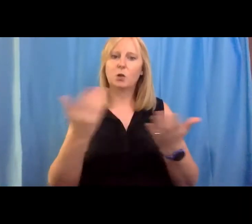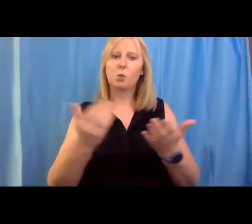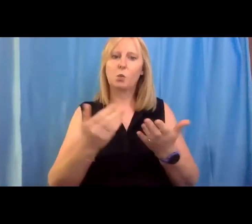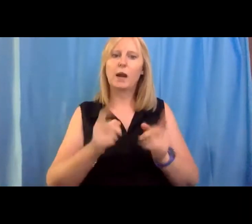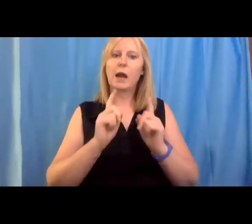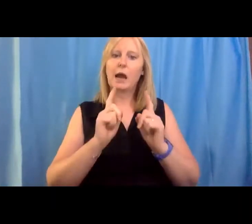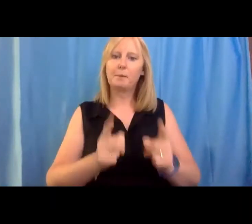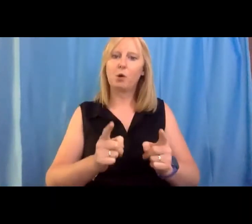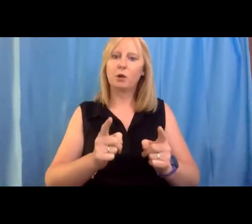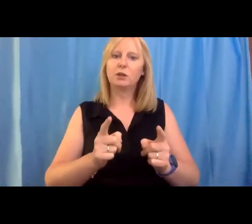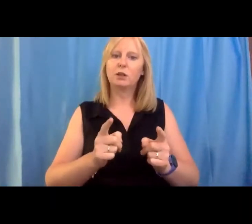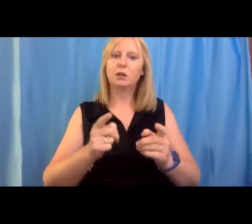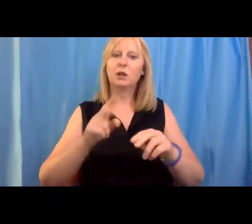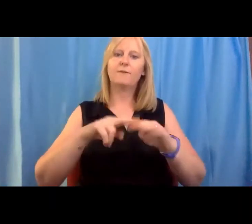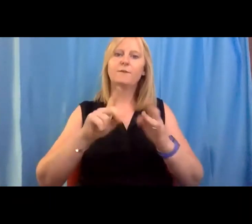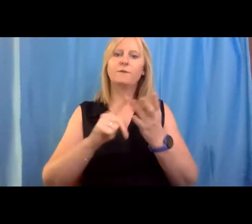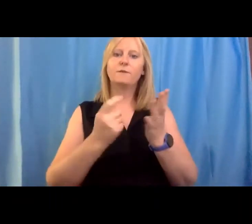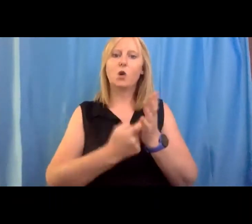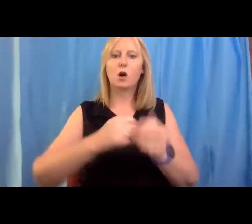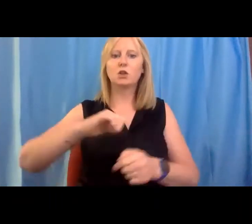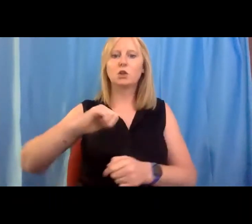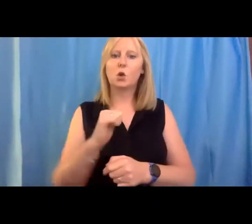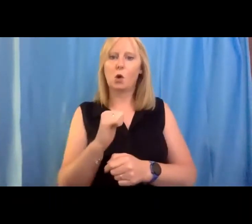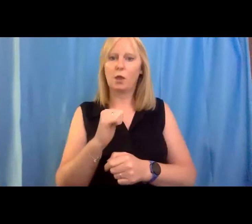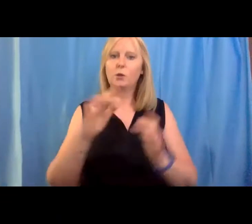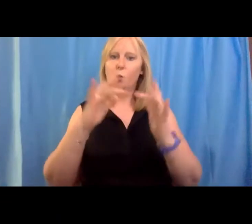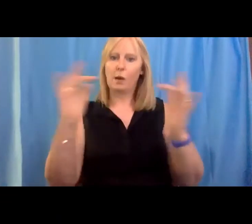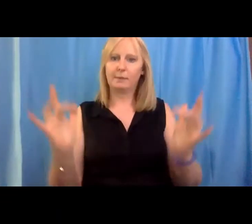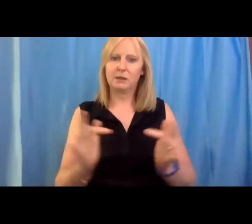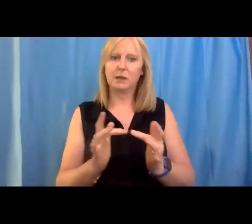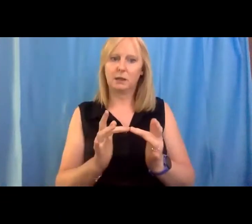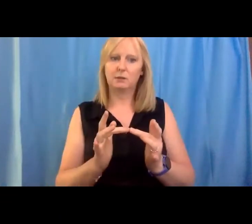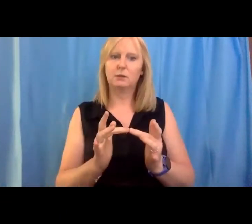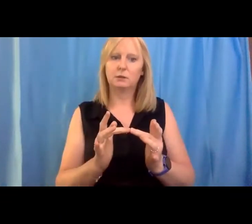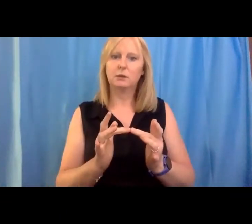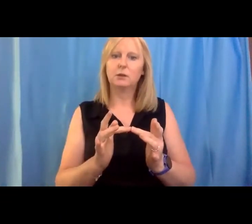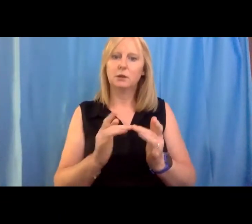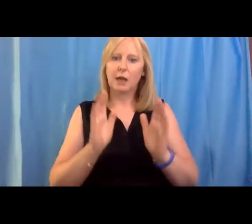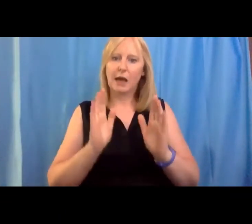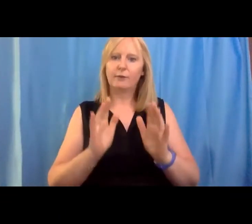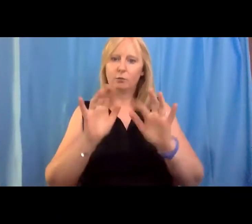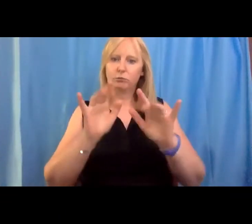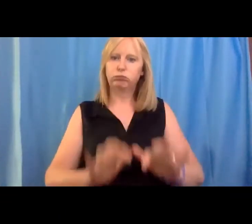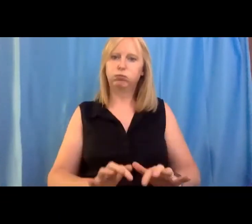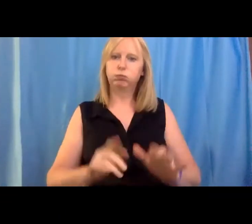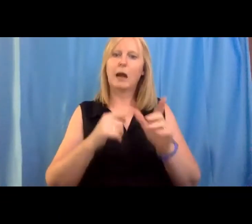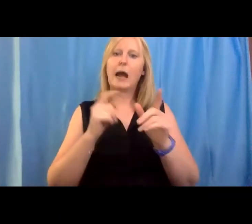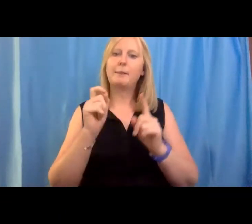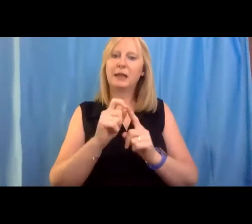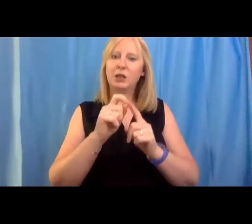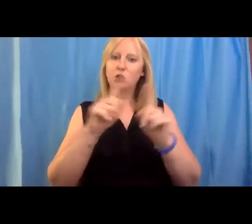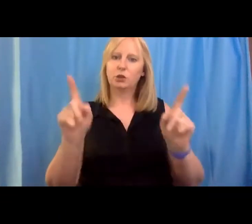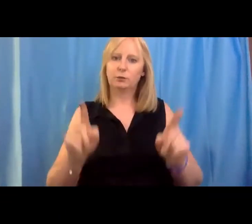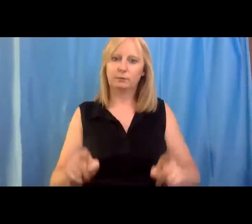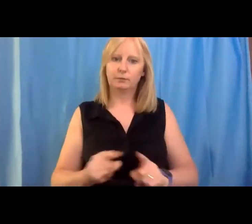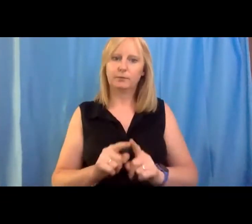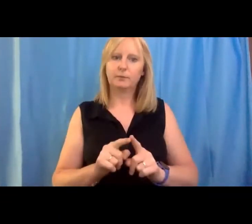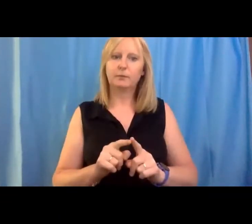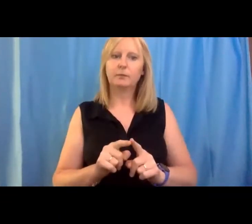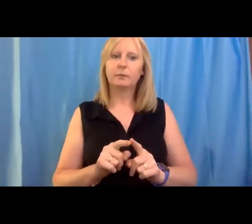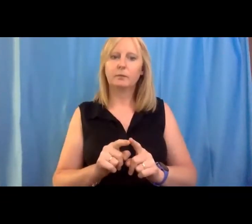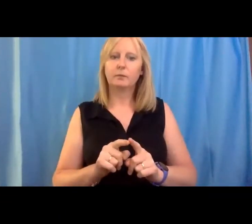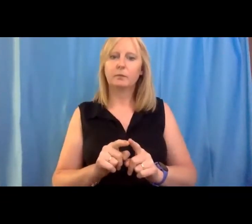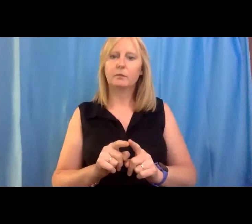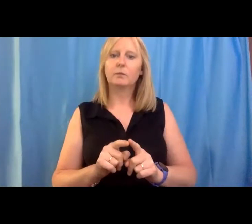Scotland website, and it involves an application. So one of the things within one of